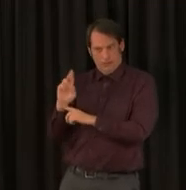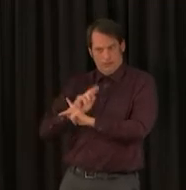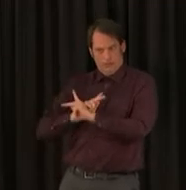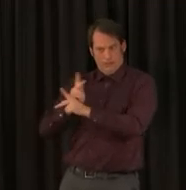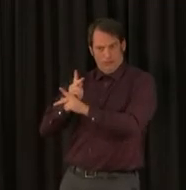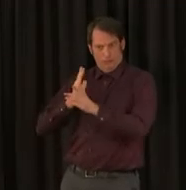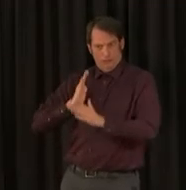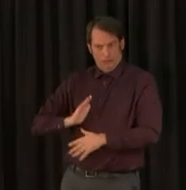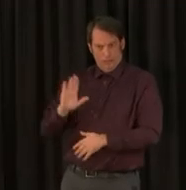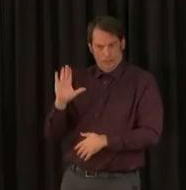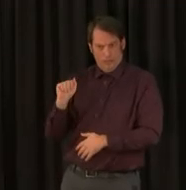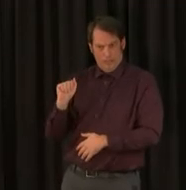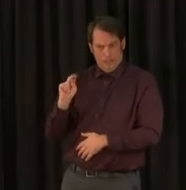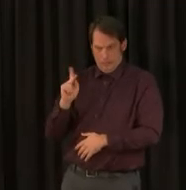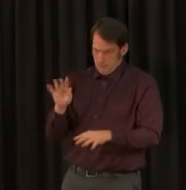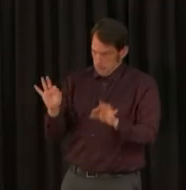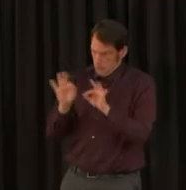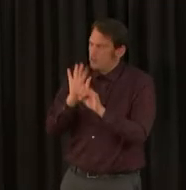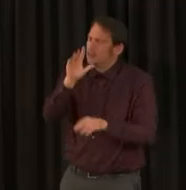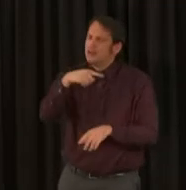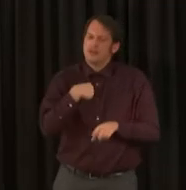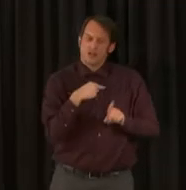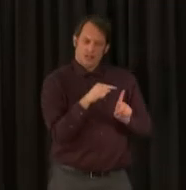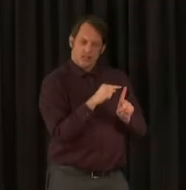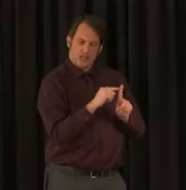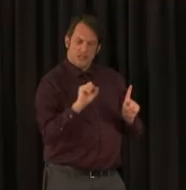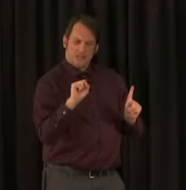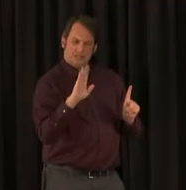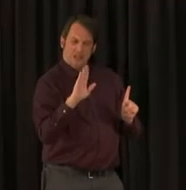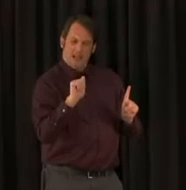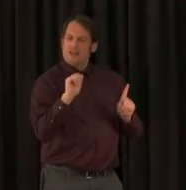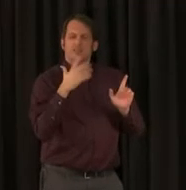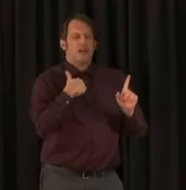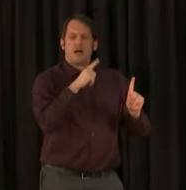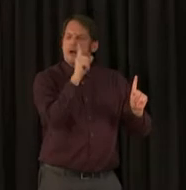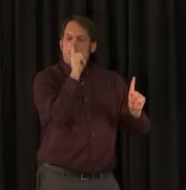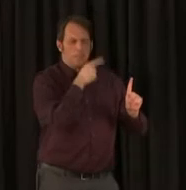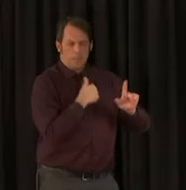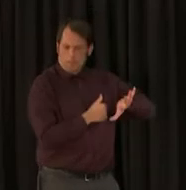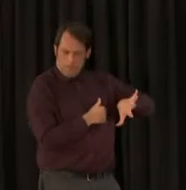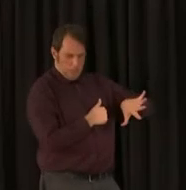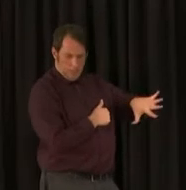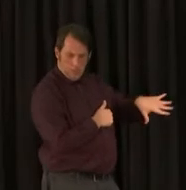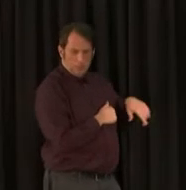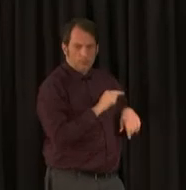our SBA experts' toes, but I do want to say, you know, we